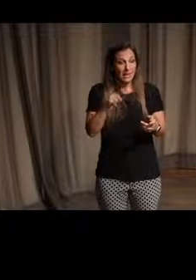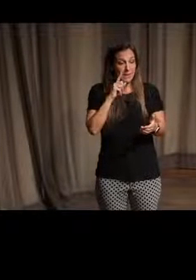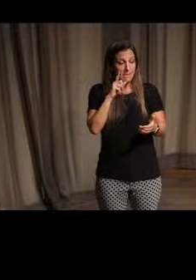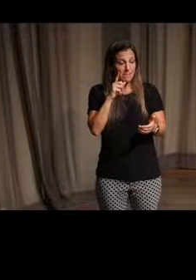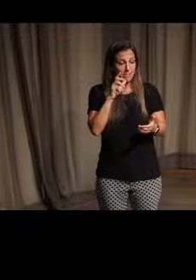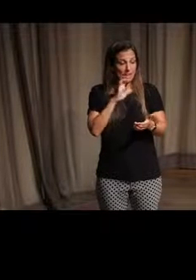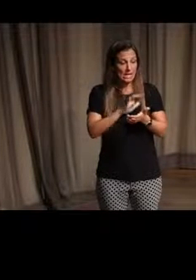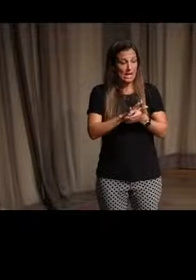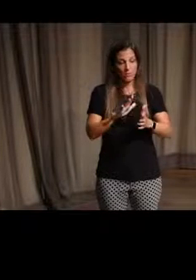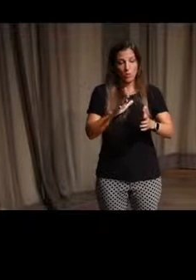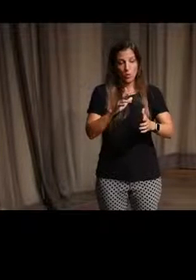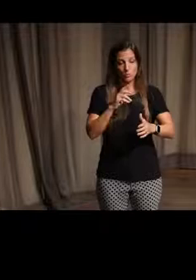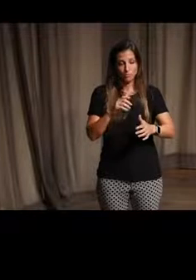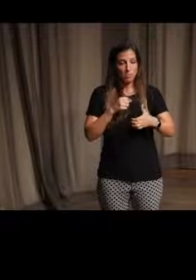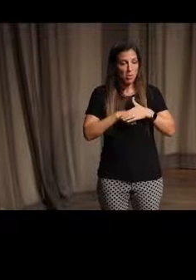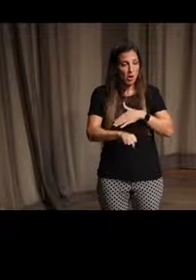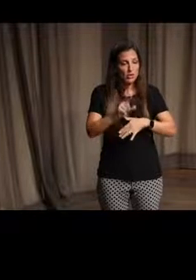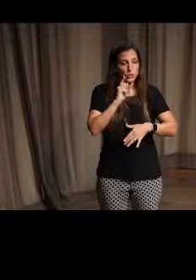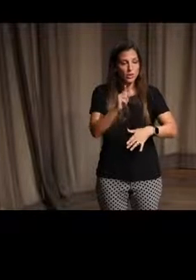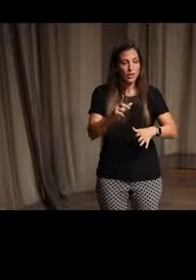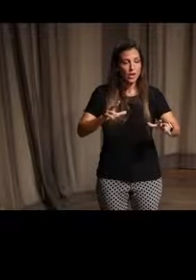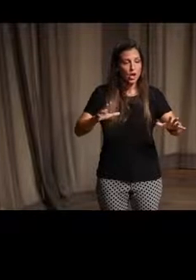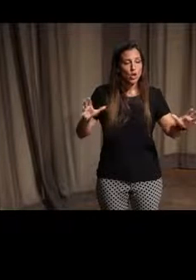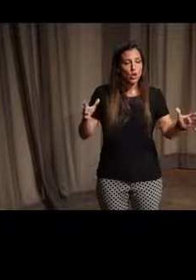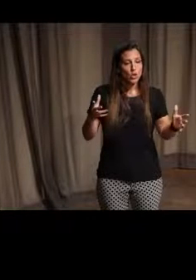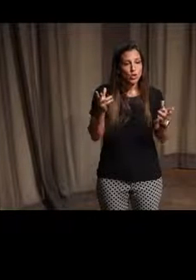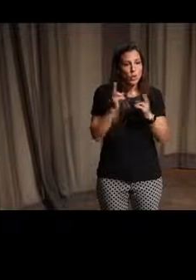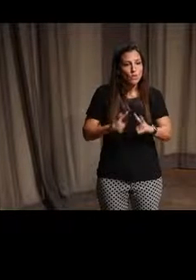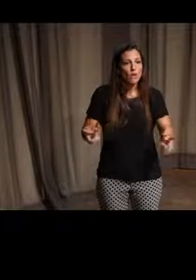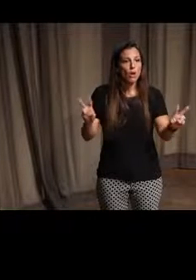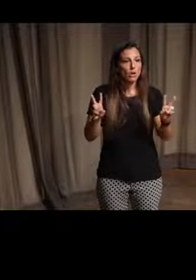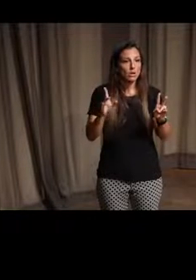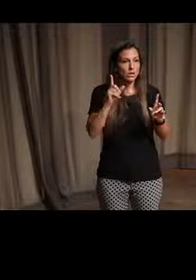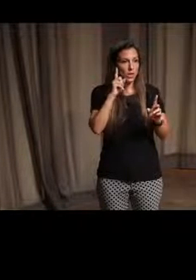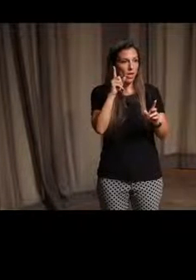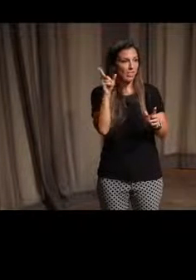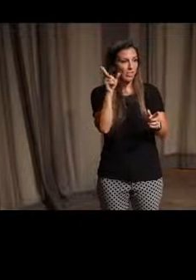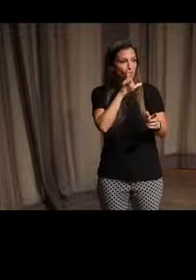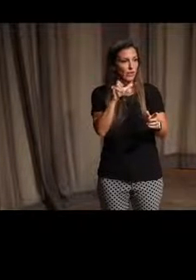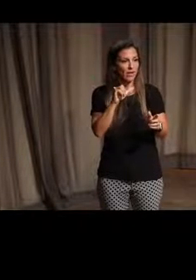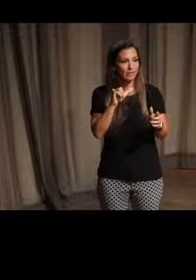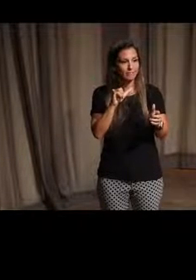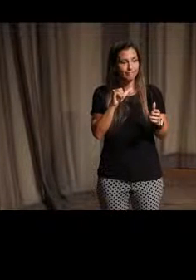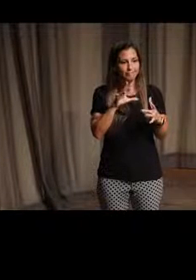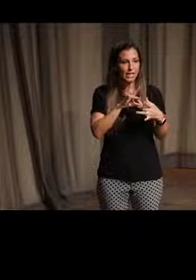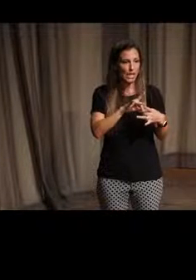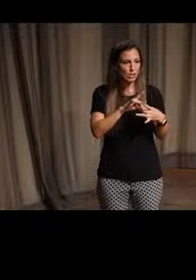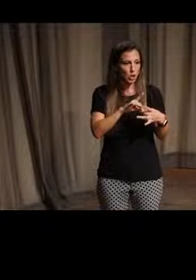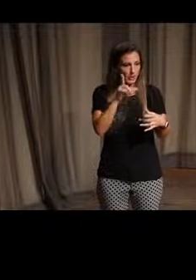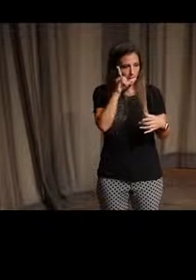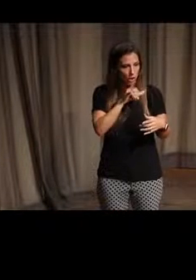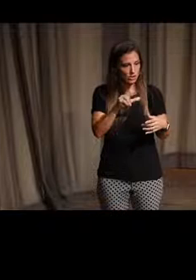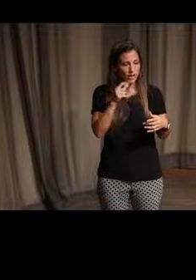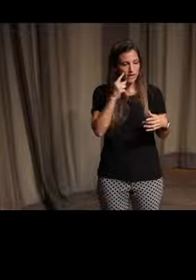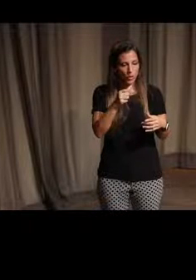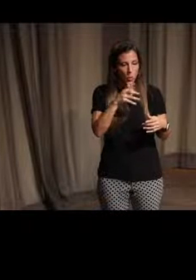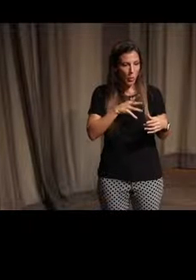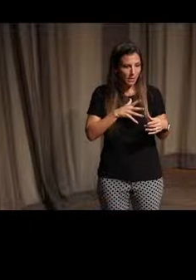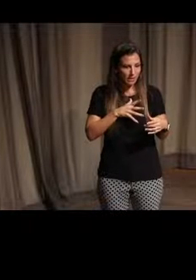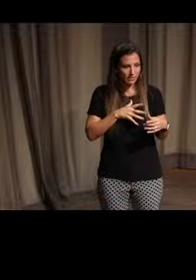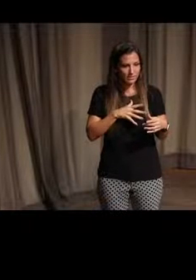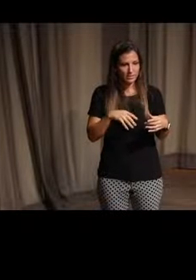very euphoric, and they really offer a space for what I think autonomy looks like for the reproductive female